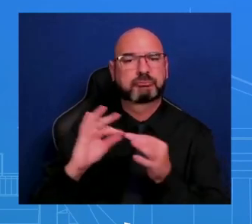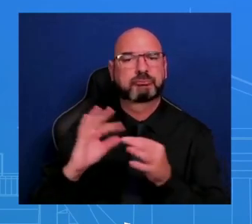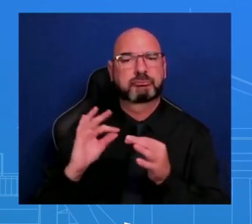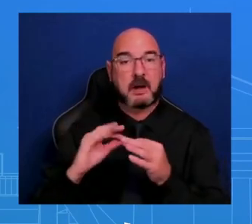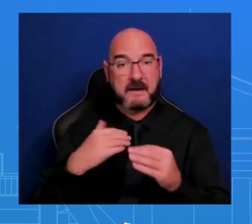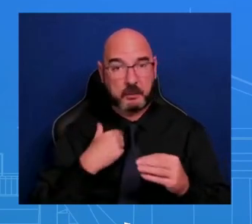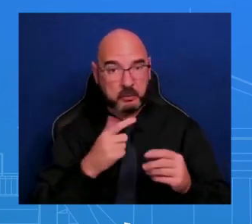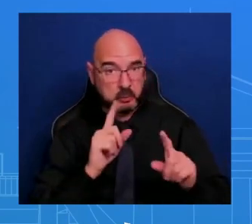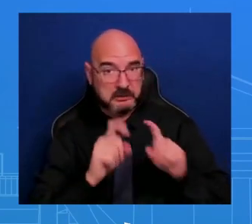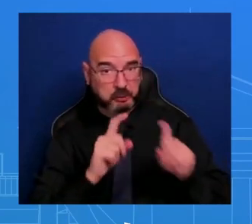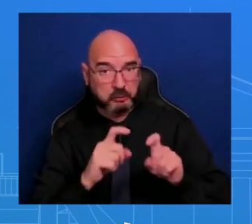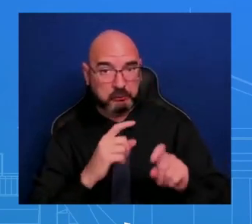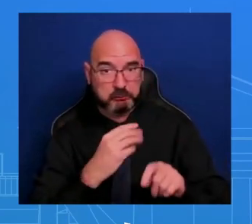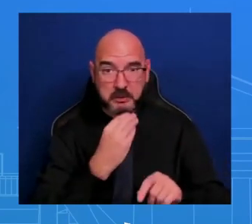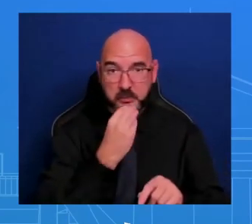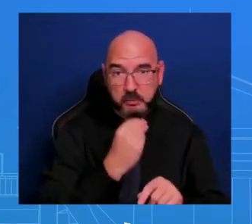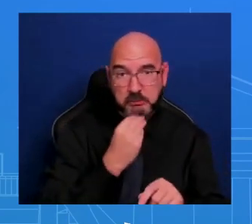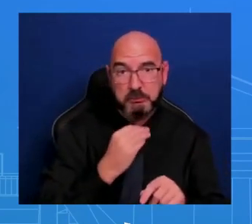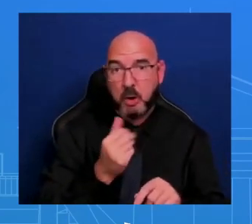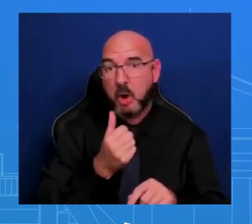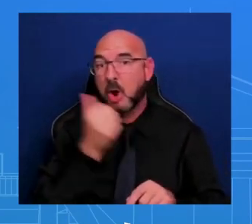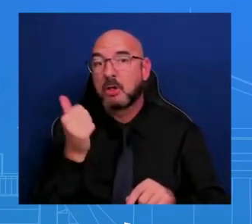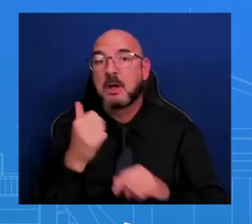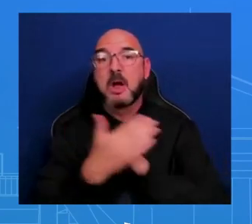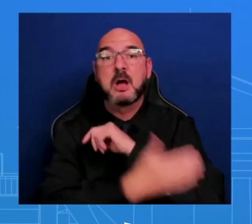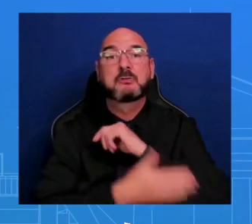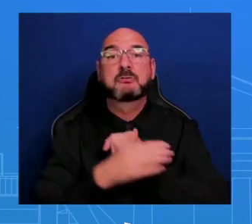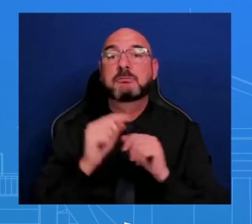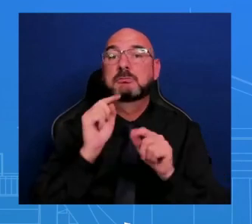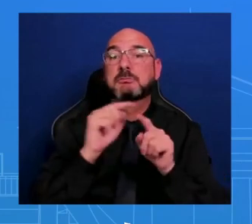back today. And so thank you, Admiral, for being here.